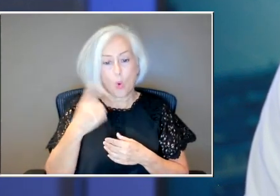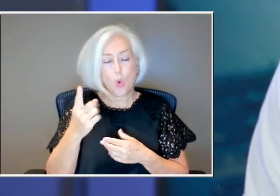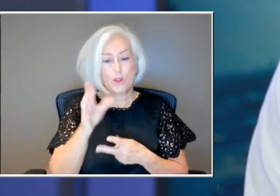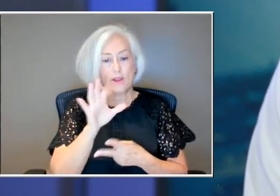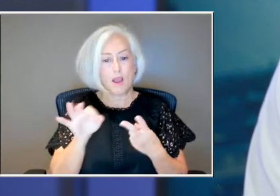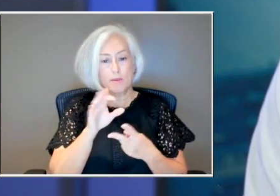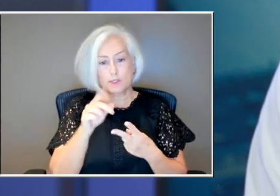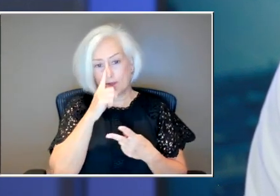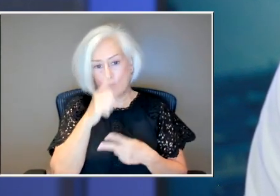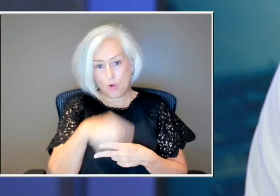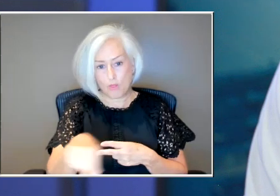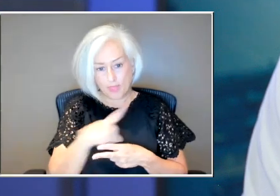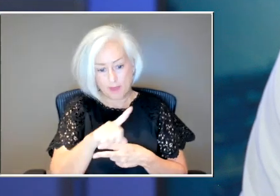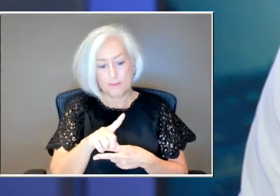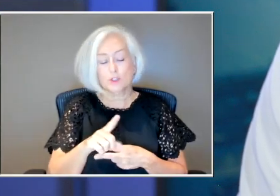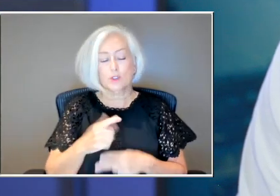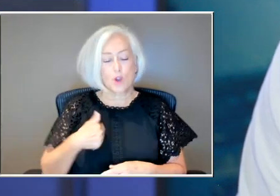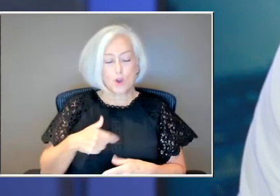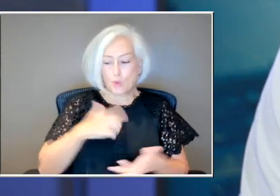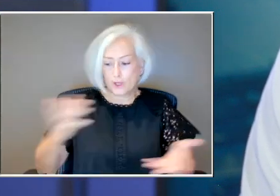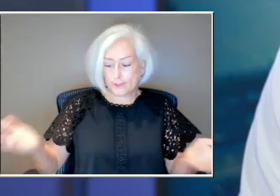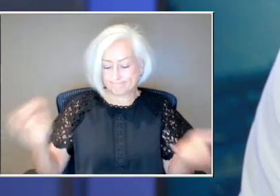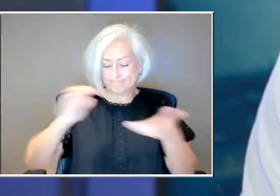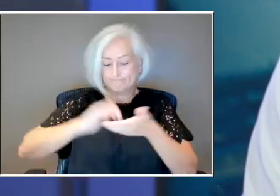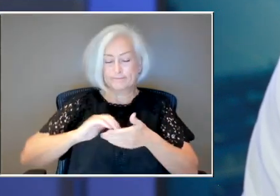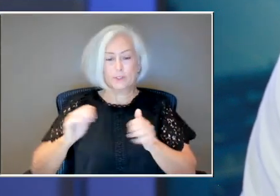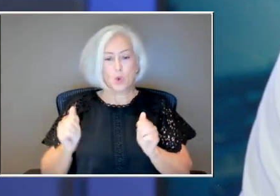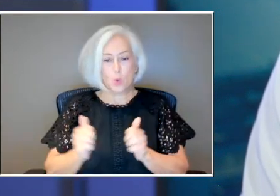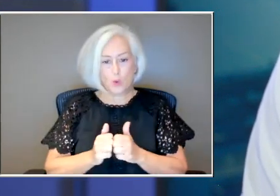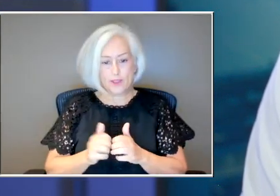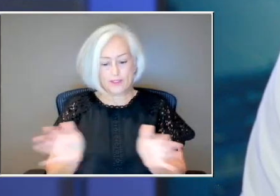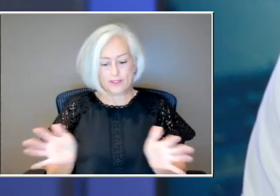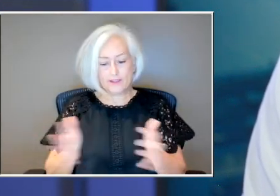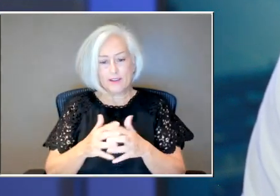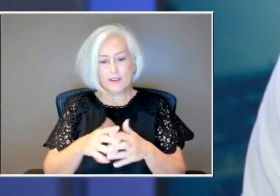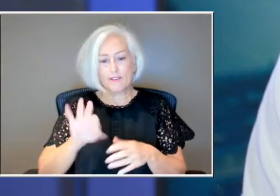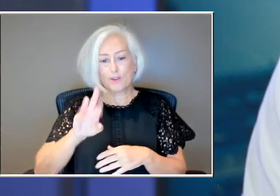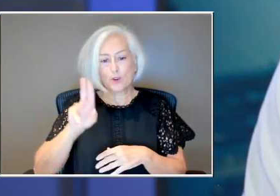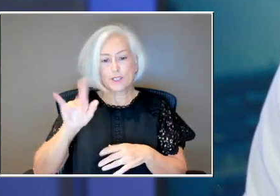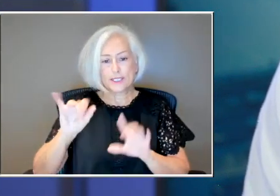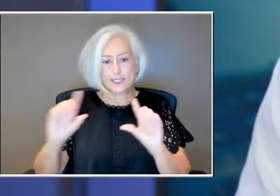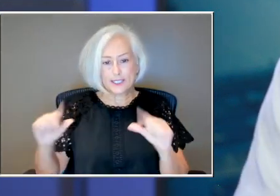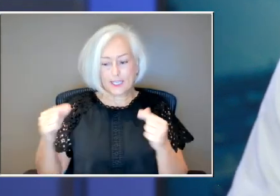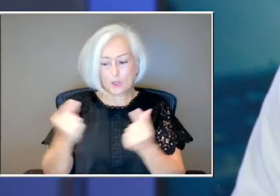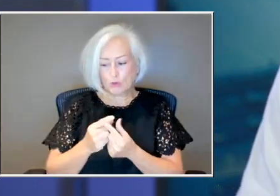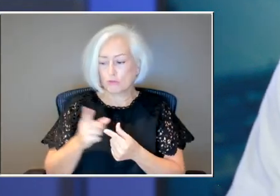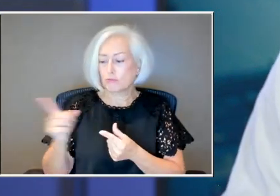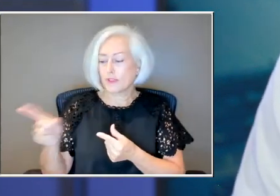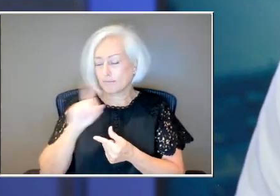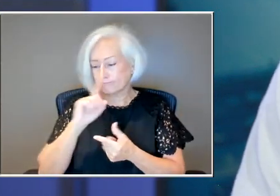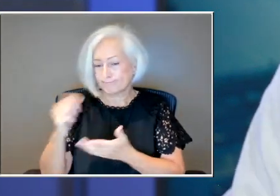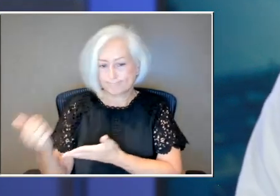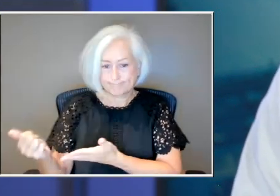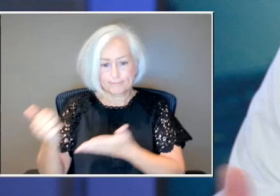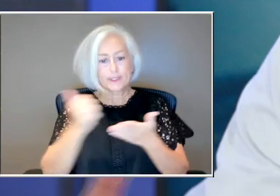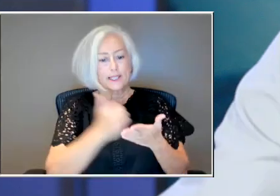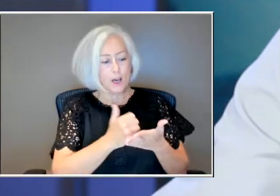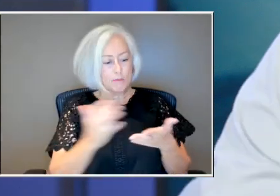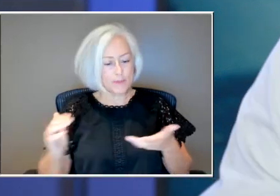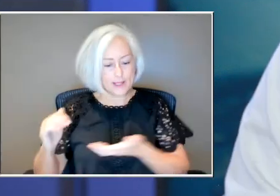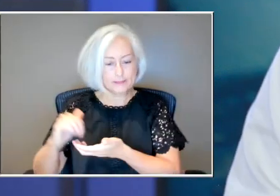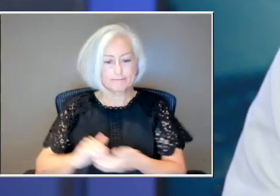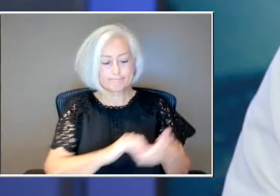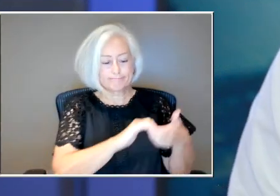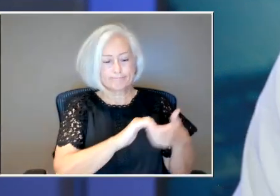with our fertility group at KU, who I think does a really good job of that as well, in collaboration with surgery